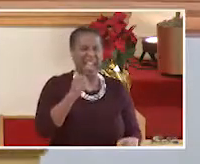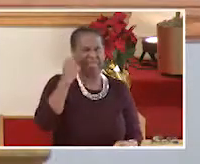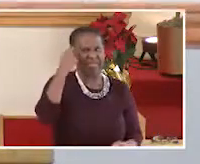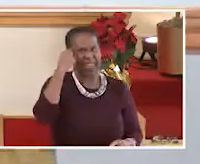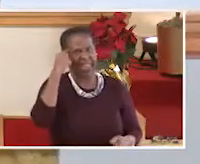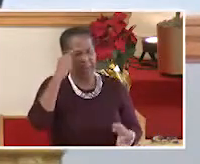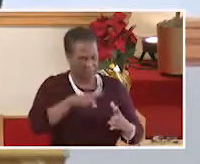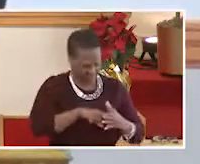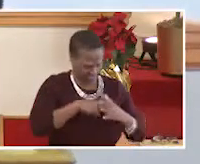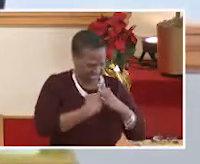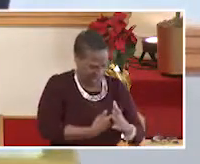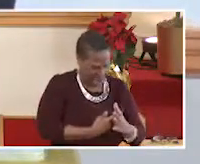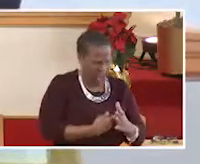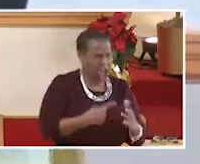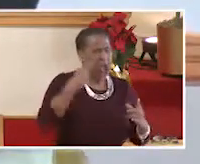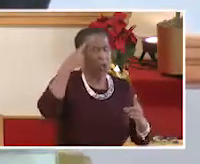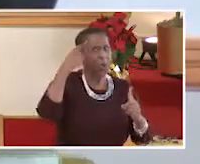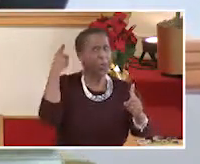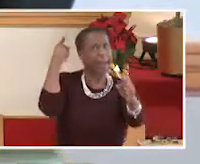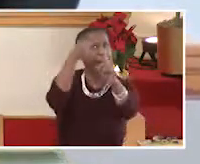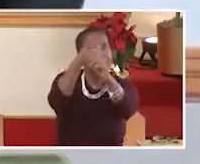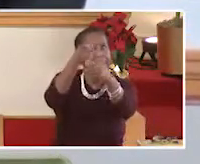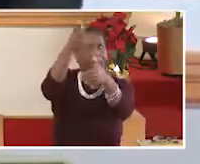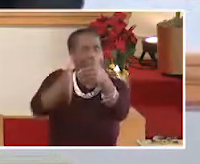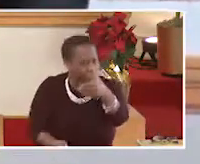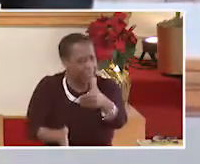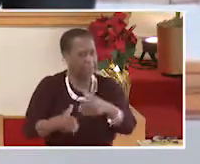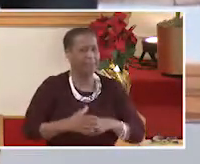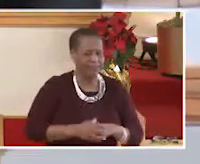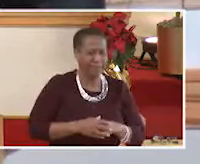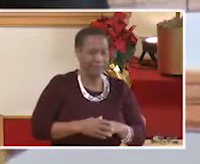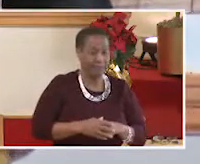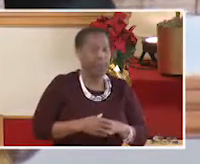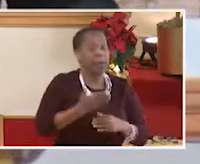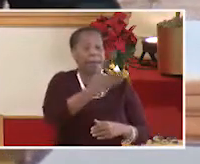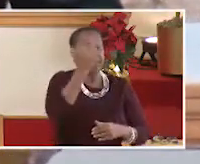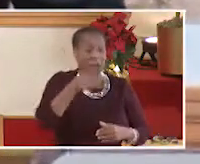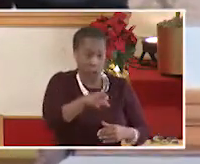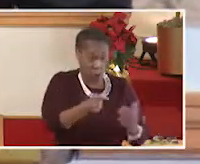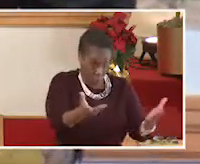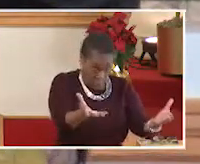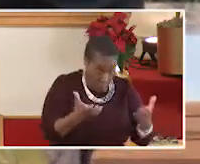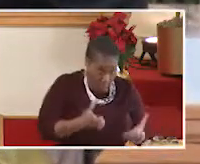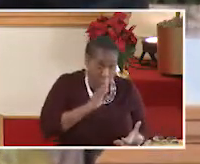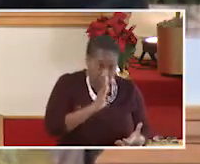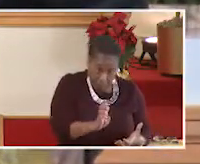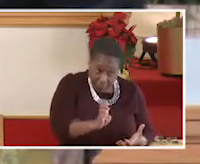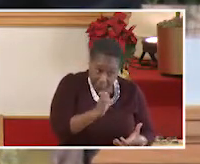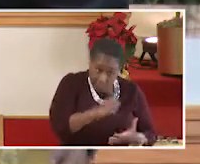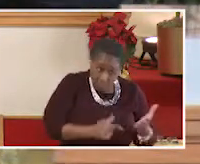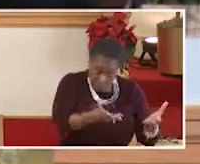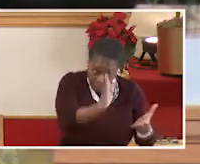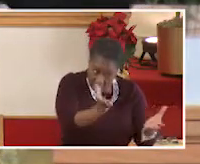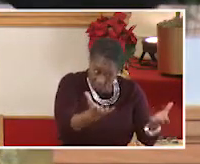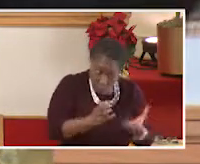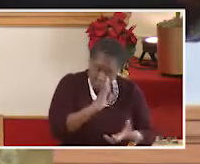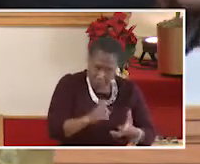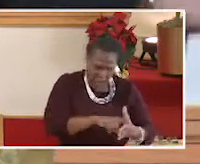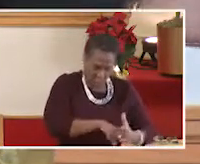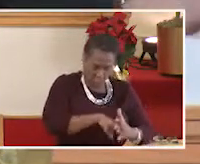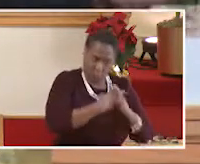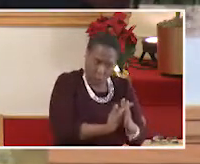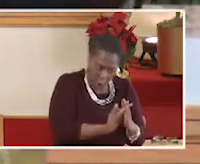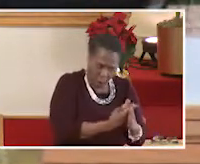Starting points, you're considering ending points. Because when you want to be what God wants you to be, you start out